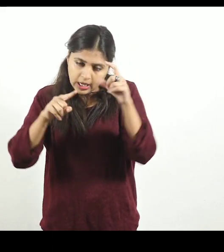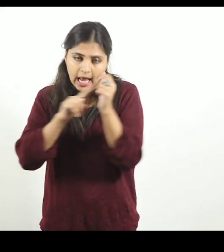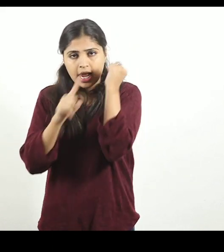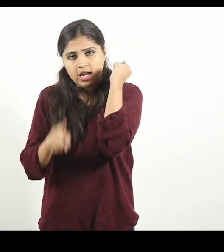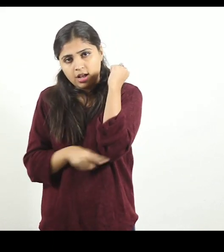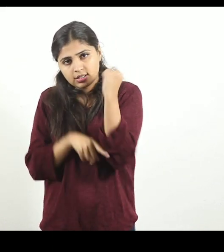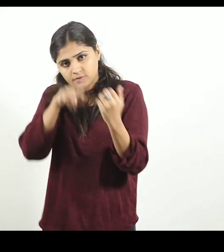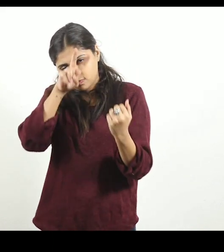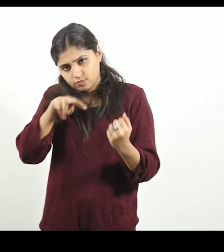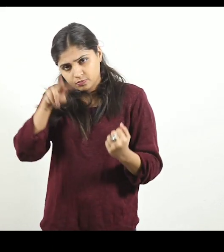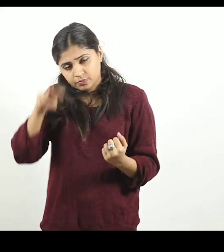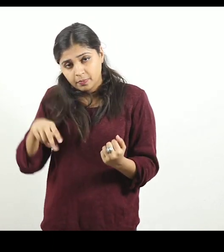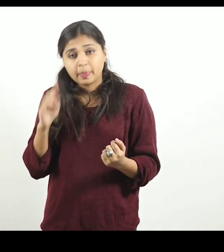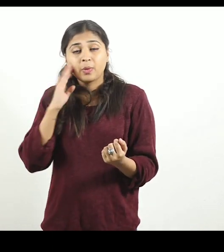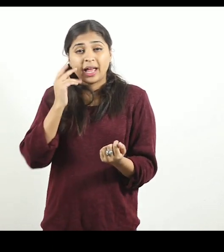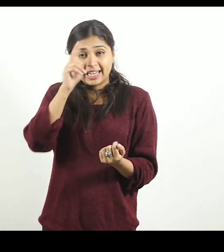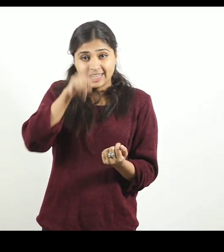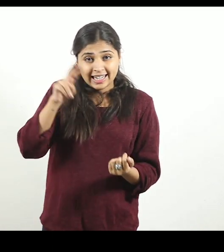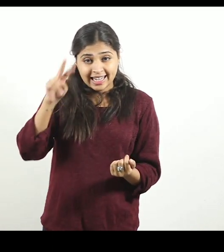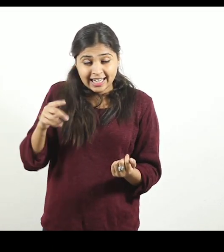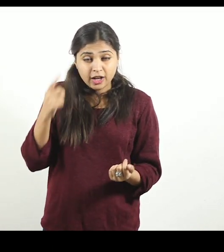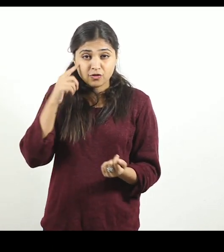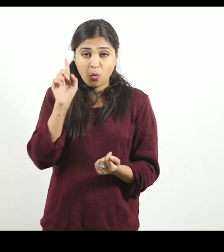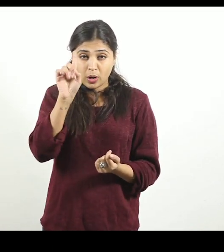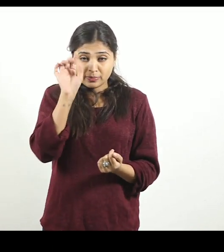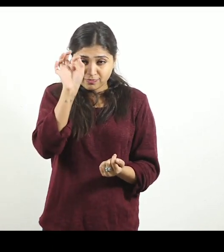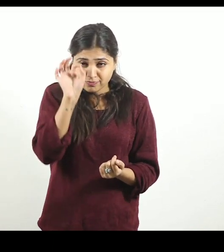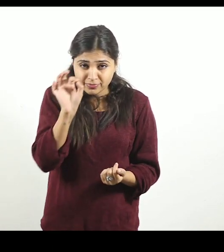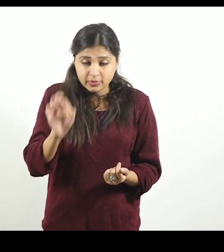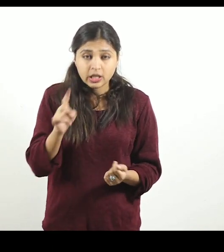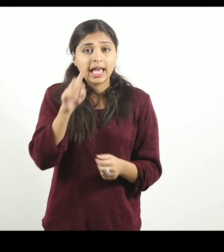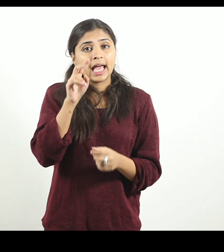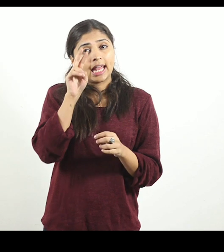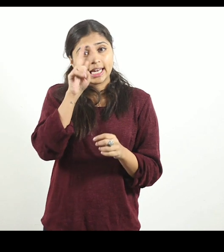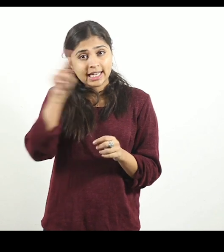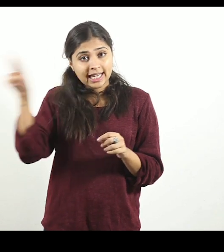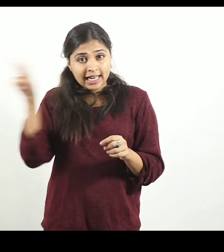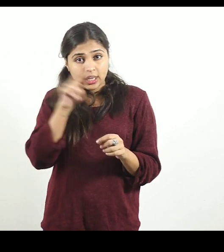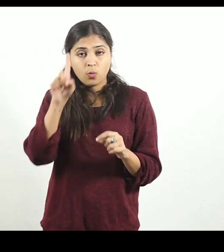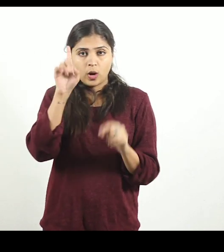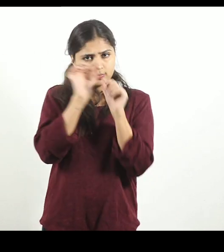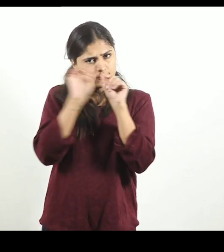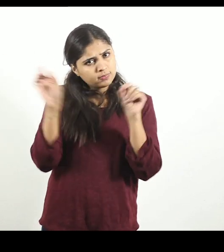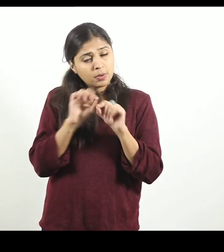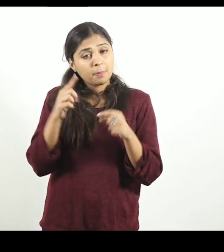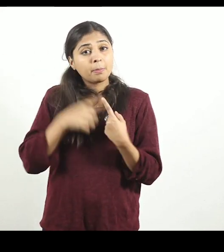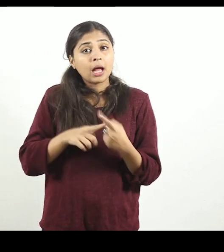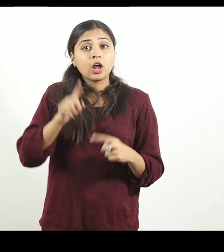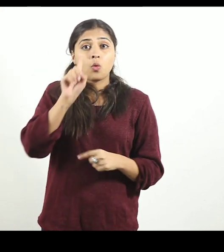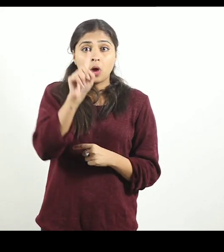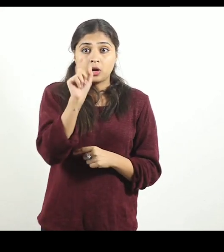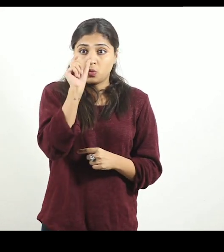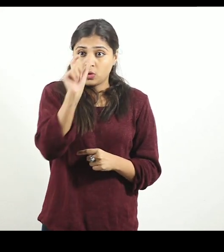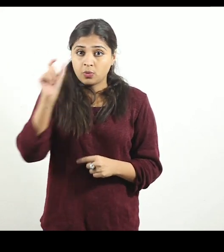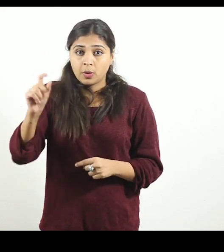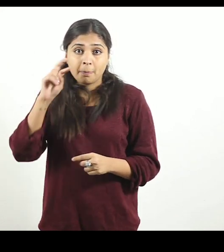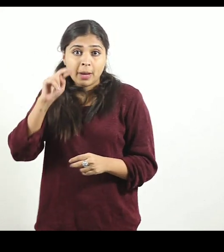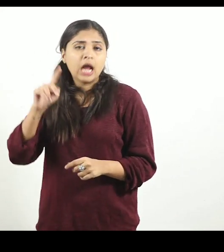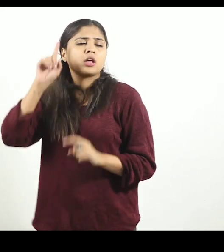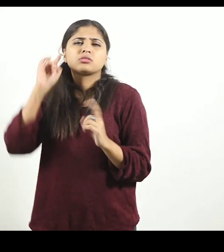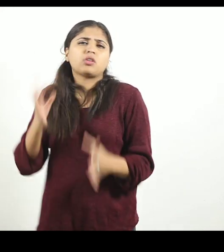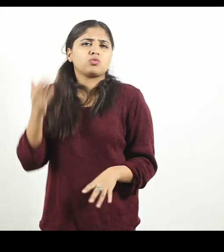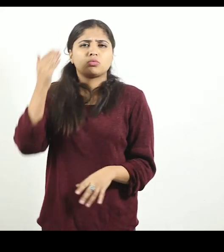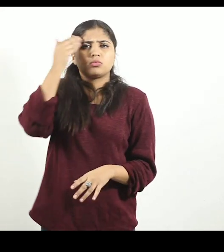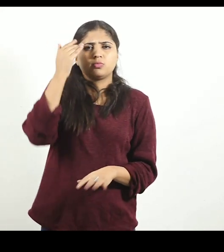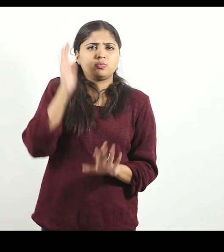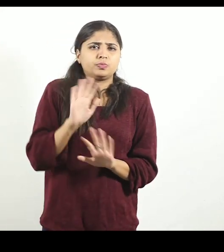slower reading process that starts at the beginning of the passage and proceeds to the end. While reading the detail, you should read every sentence, but you